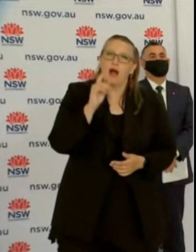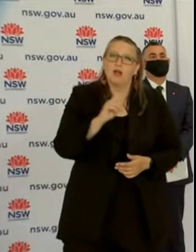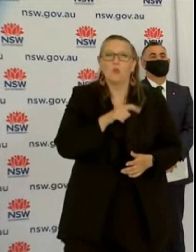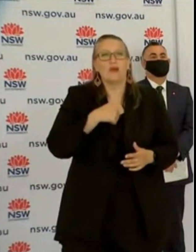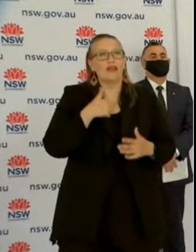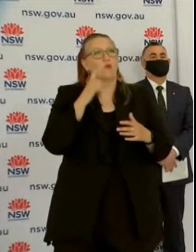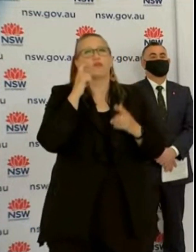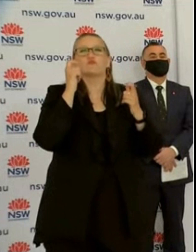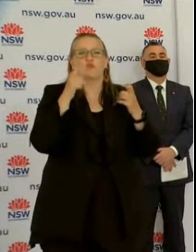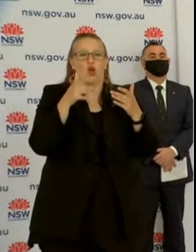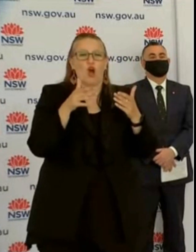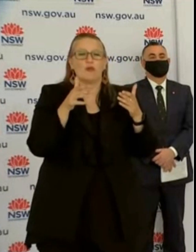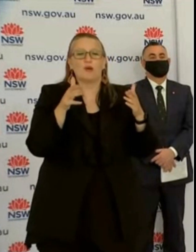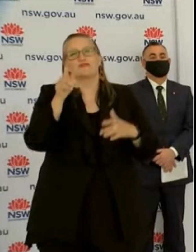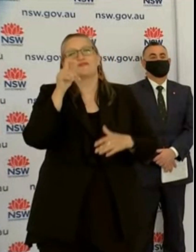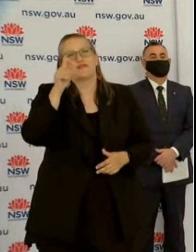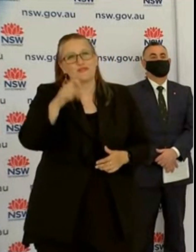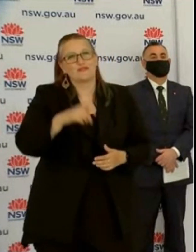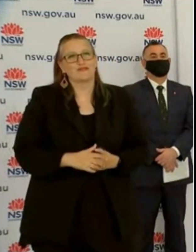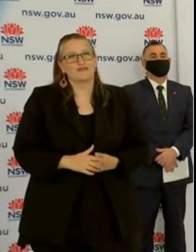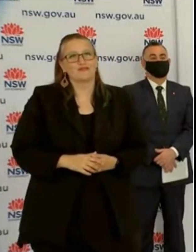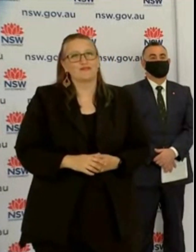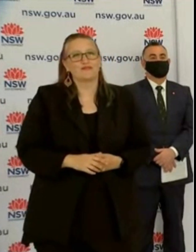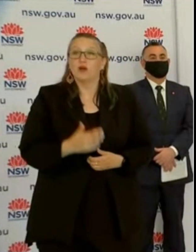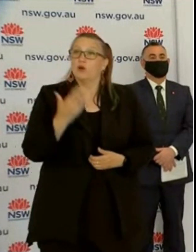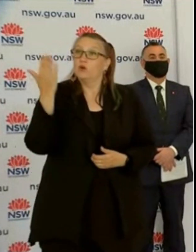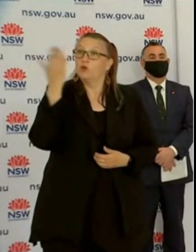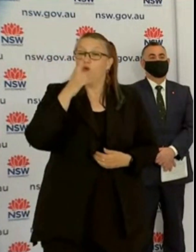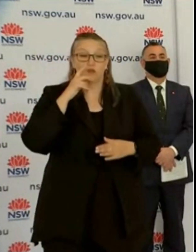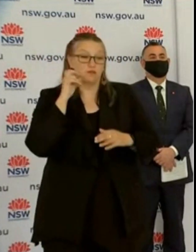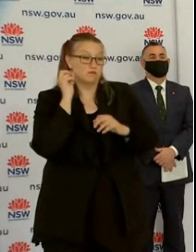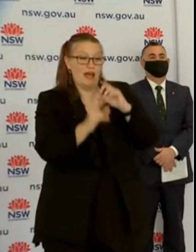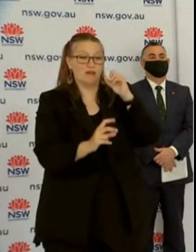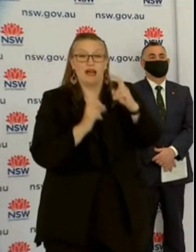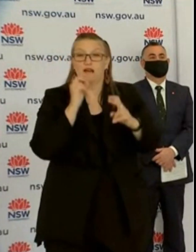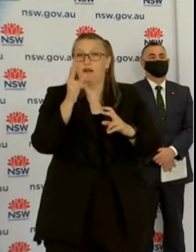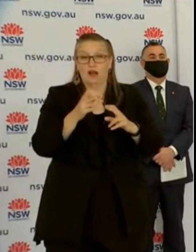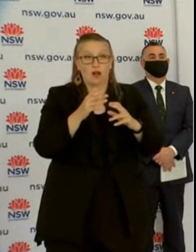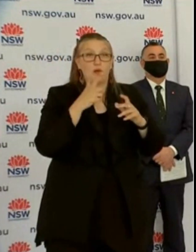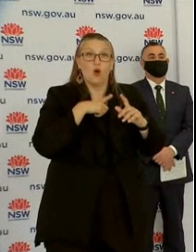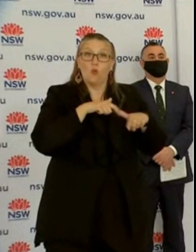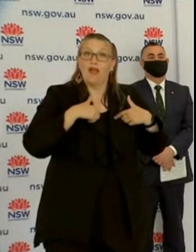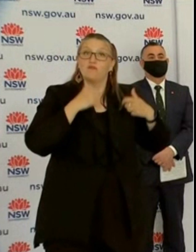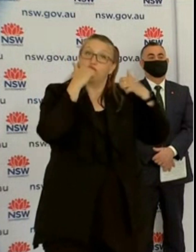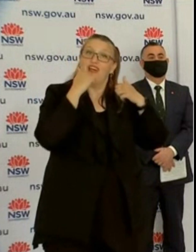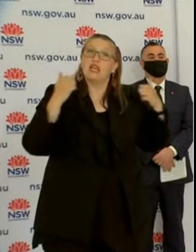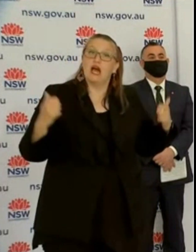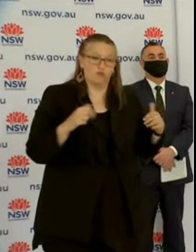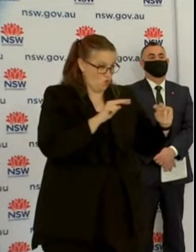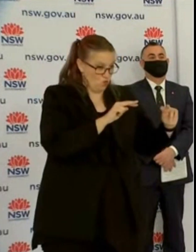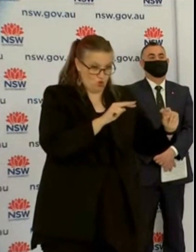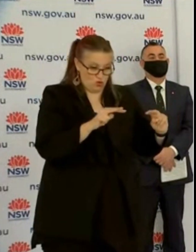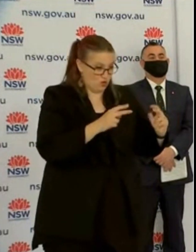COVID-safe practices designed in that roadmap to return, underpinned by the evidence and the continuous monitoring that we're doing.